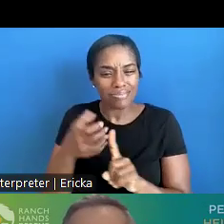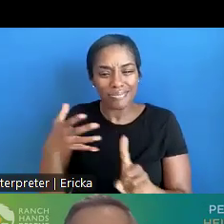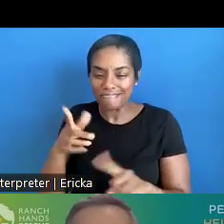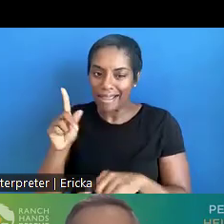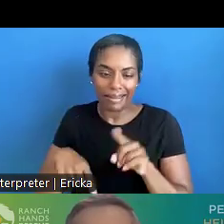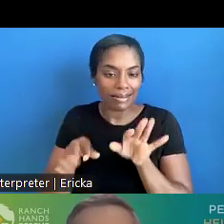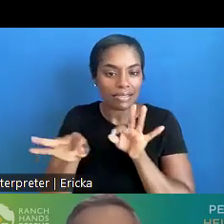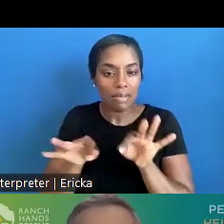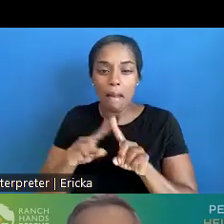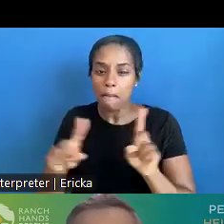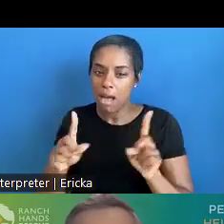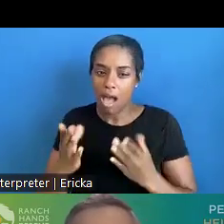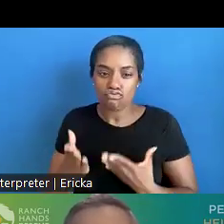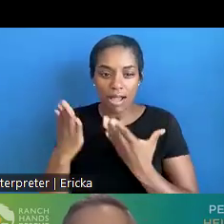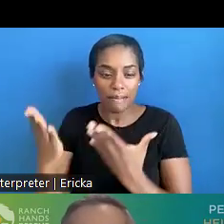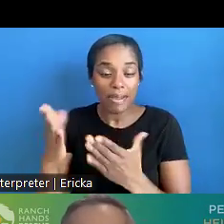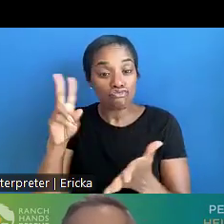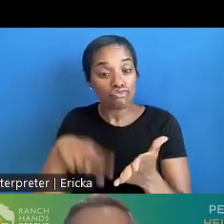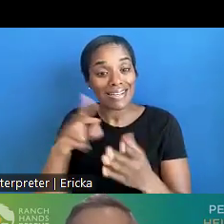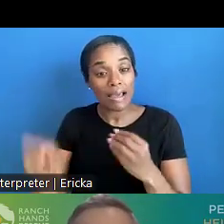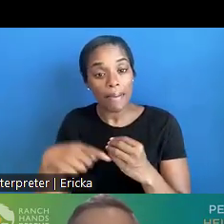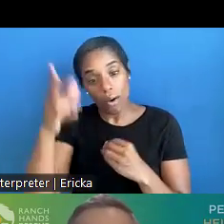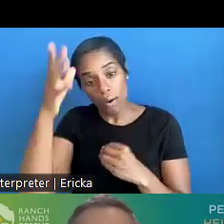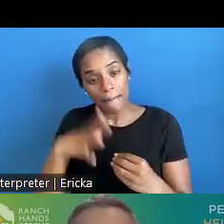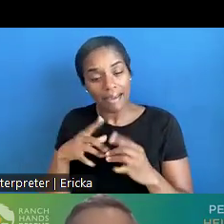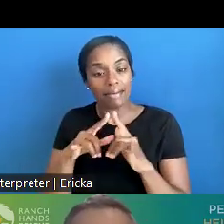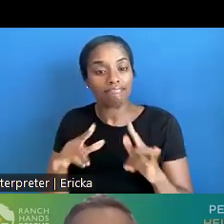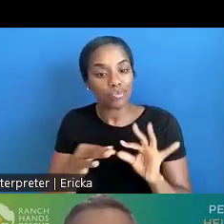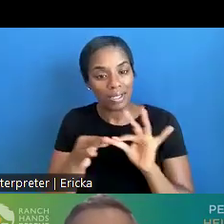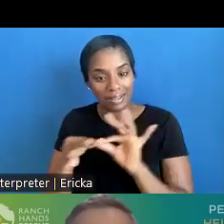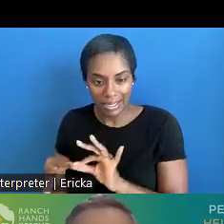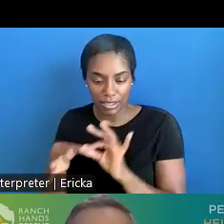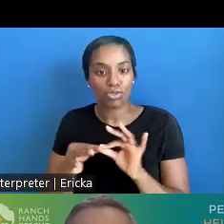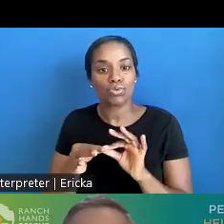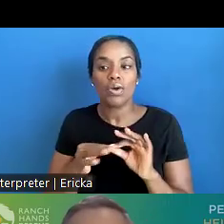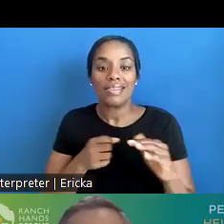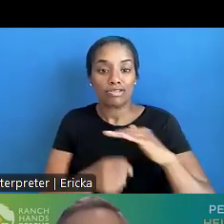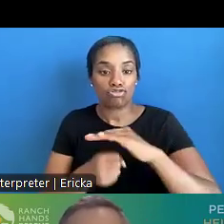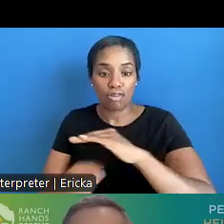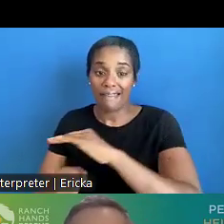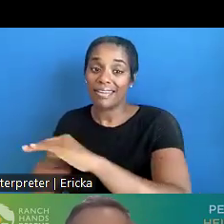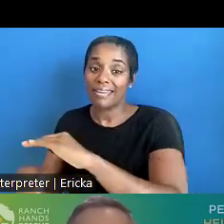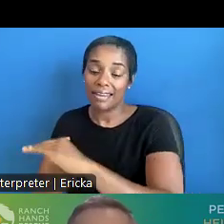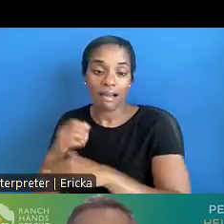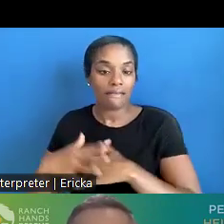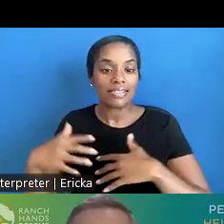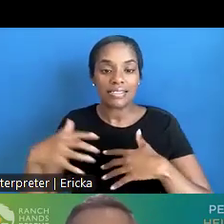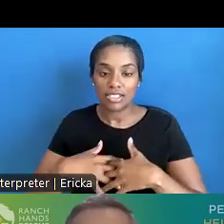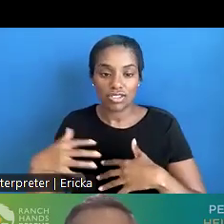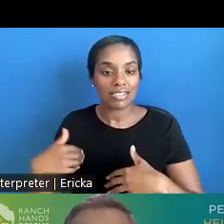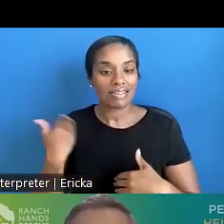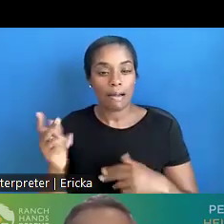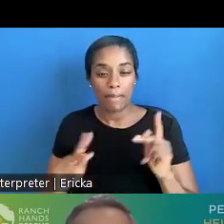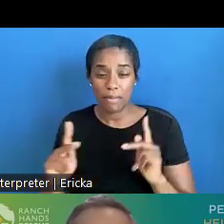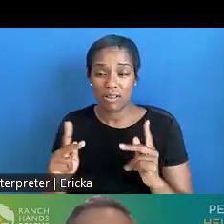recommend you read up on man camps as it relates to the trafficking of indigenous youth. So those are just two populations that I want to make sure